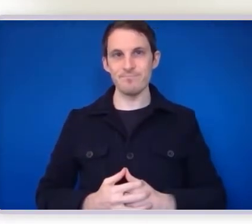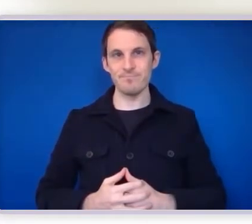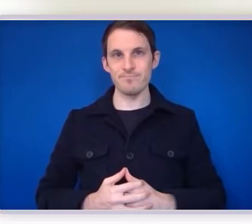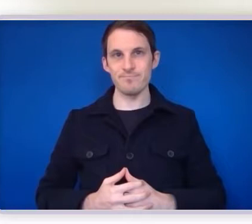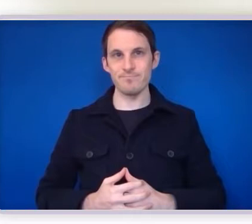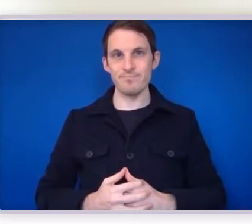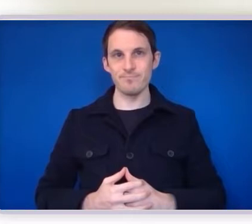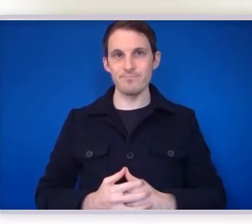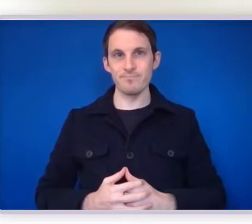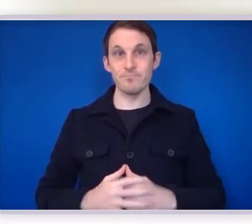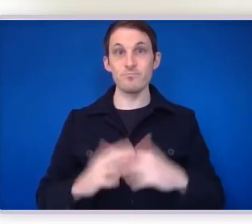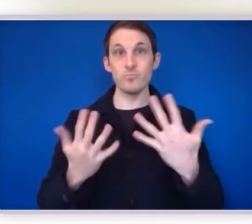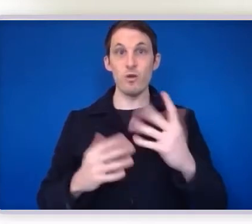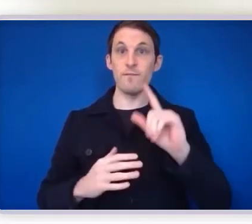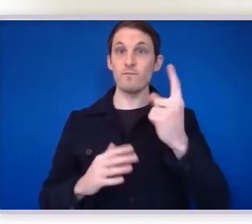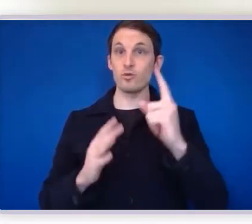So in 1 July this year,